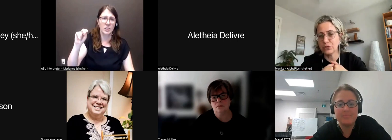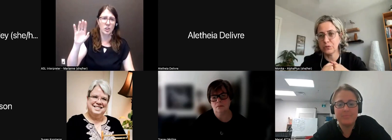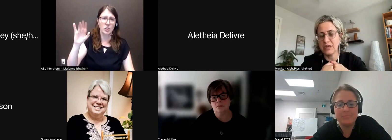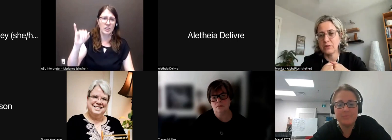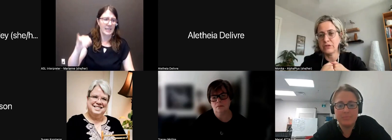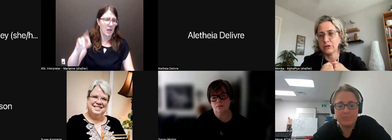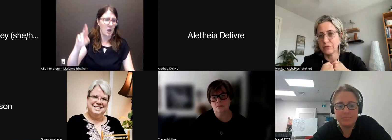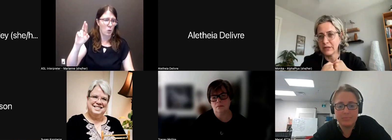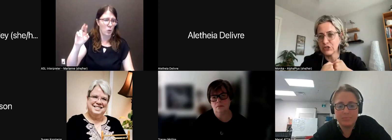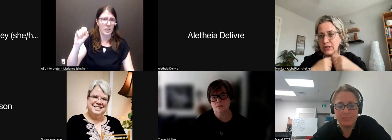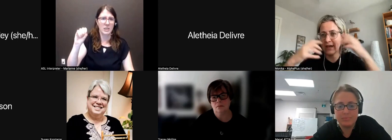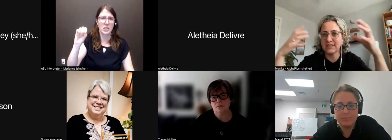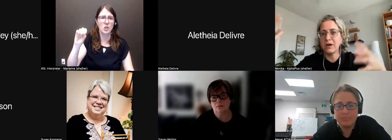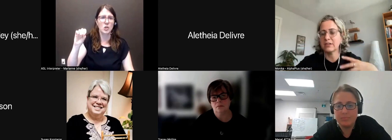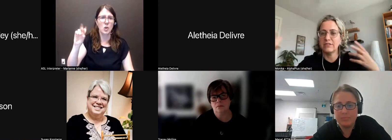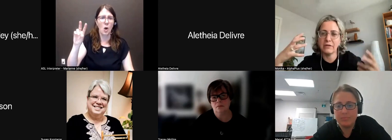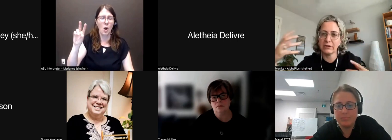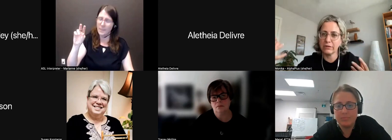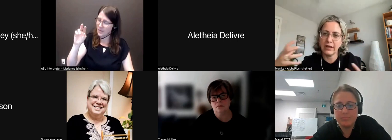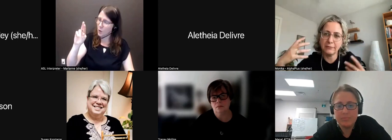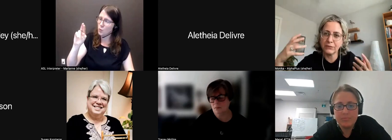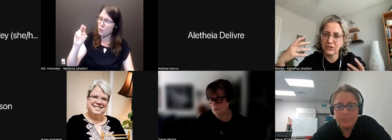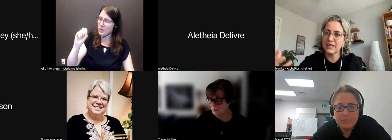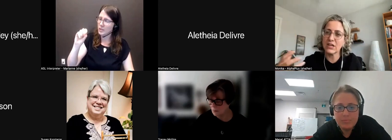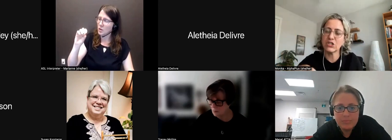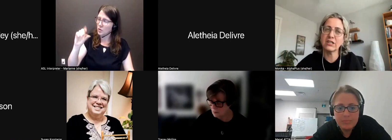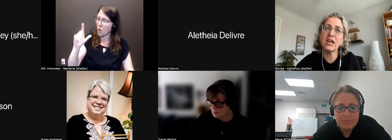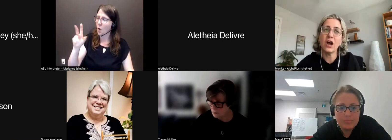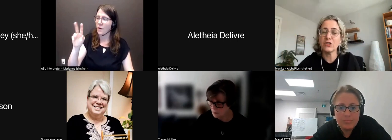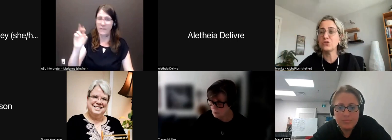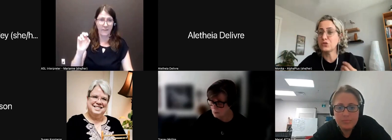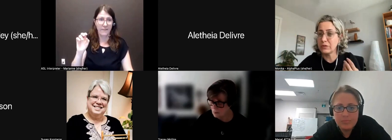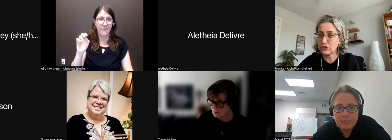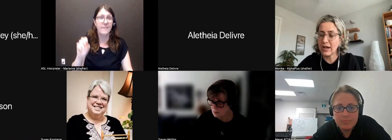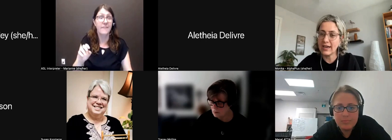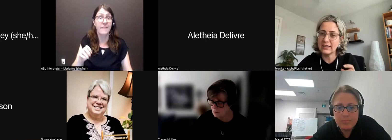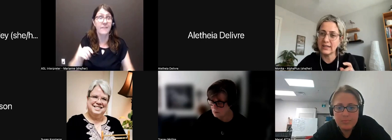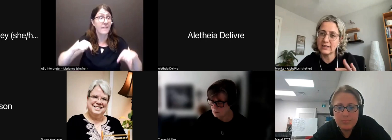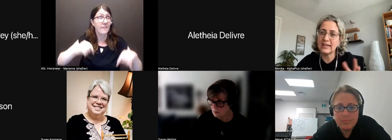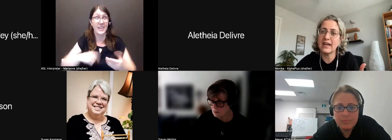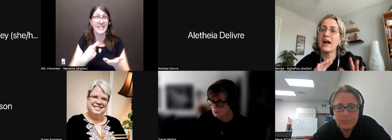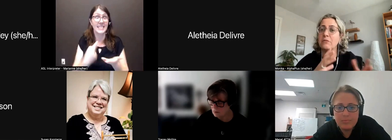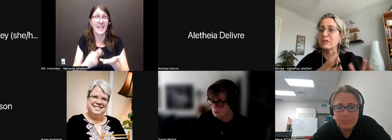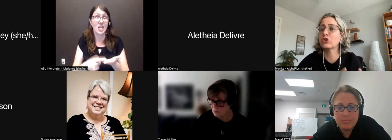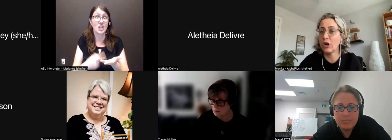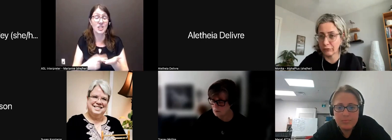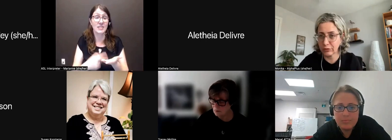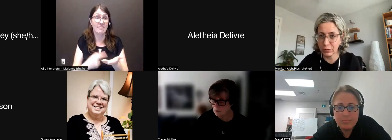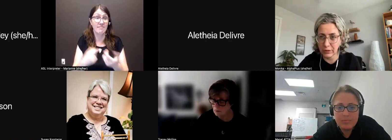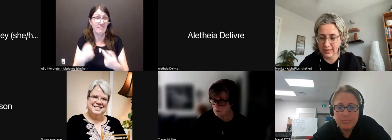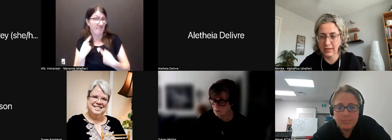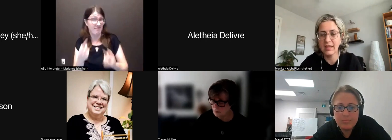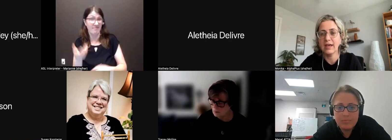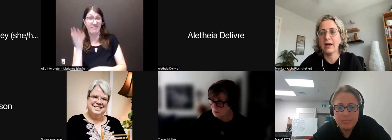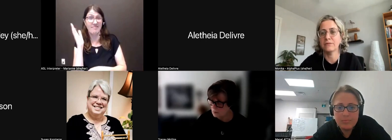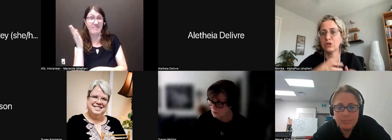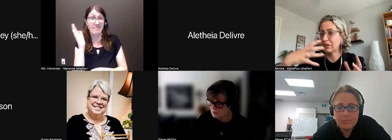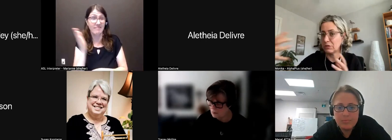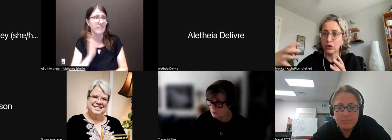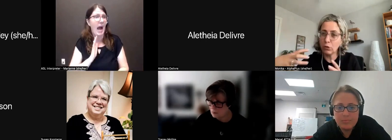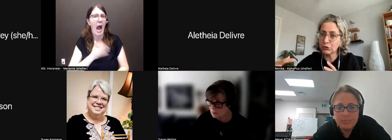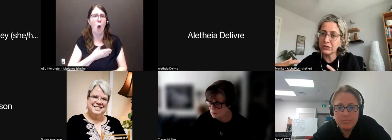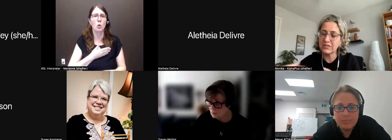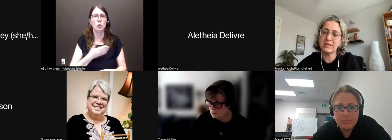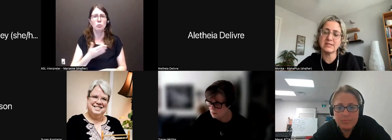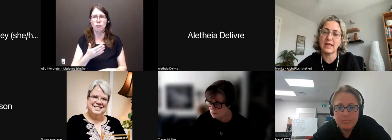mentioned, the tools we sort of mentioned as part of our discussion, are tools we tried and kind of are a bit more comfortable with. But